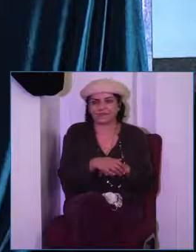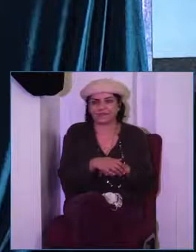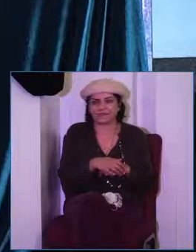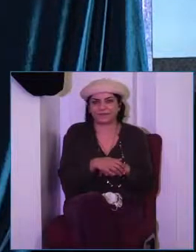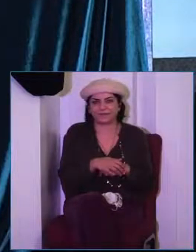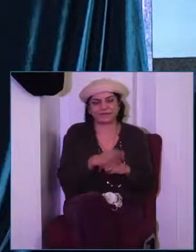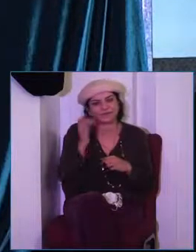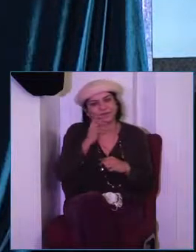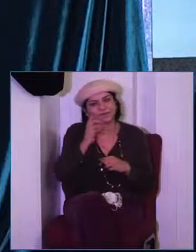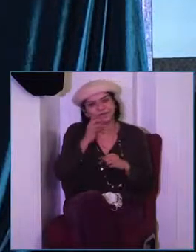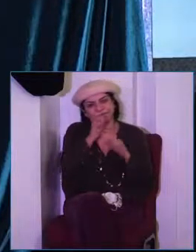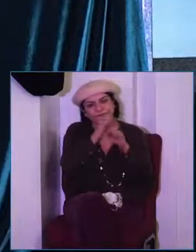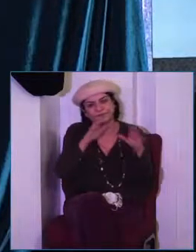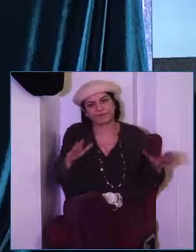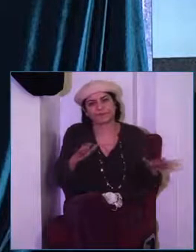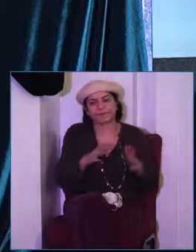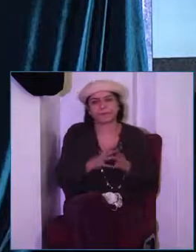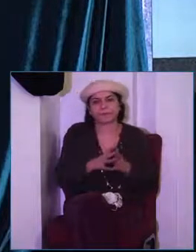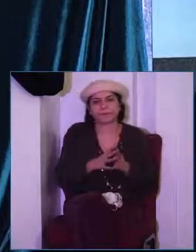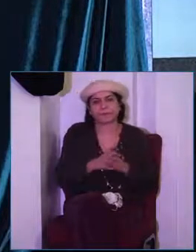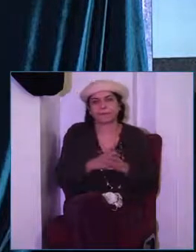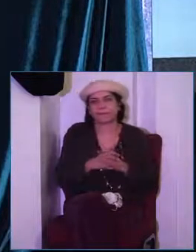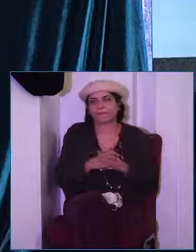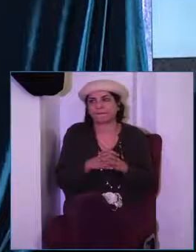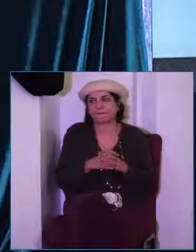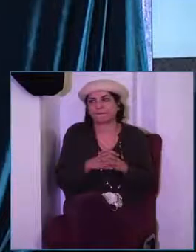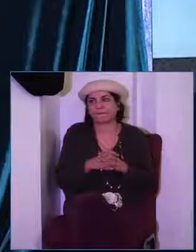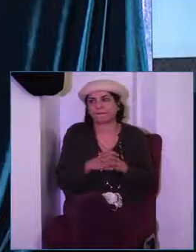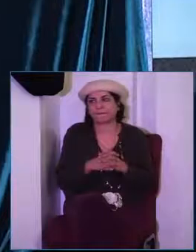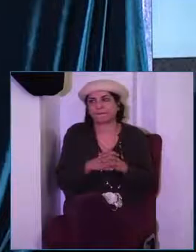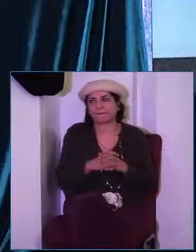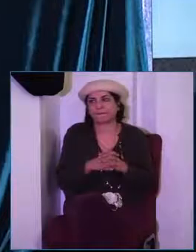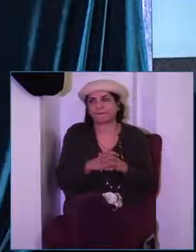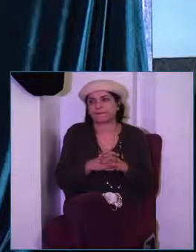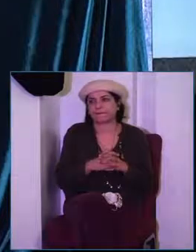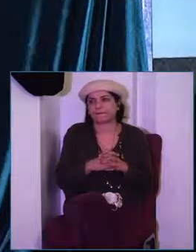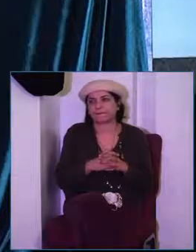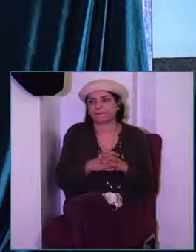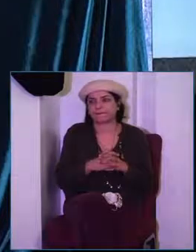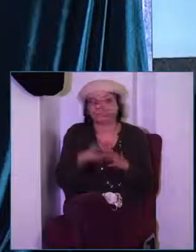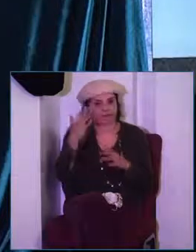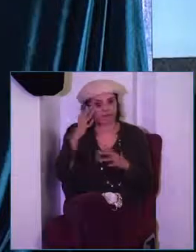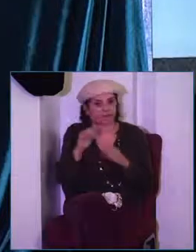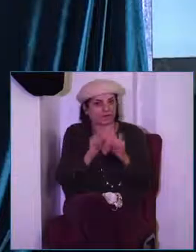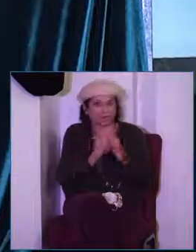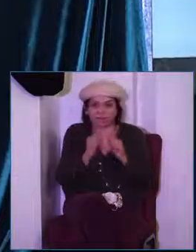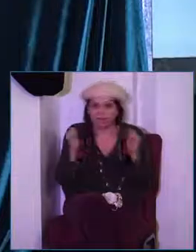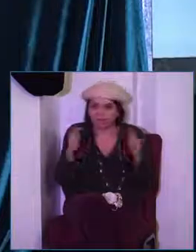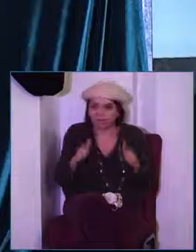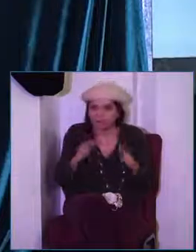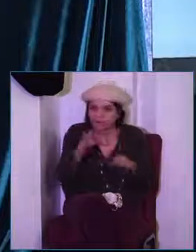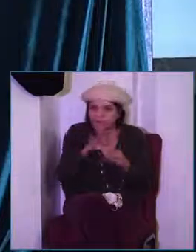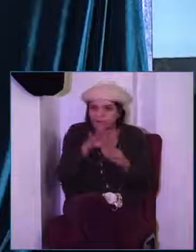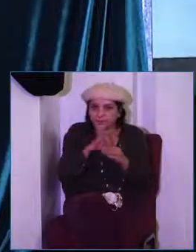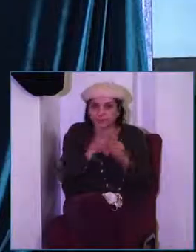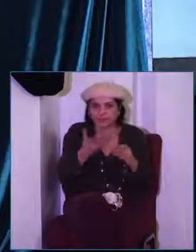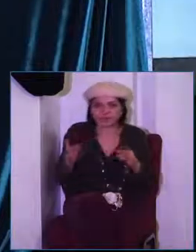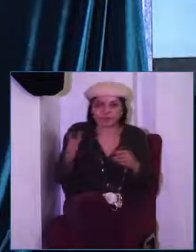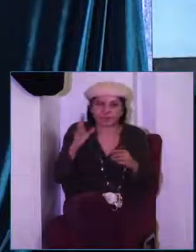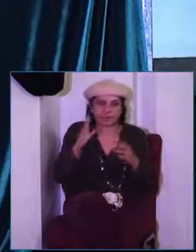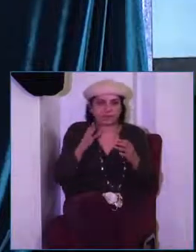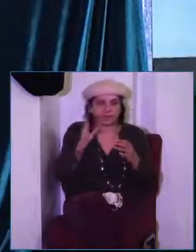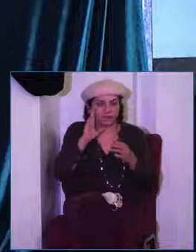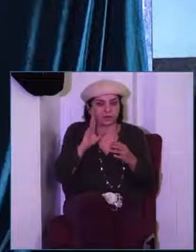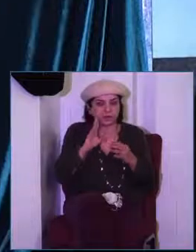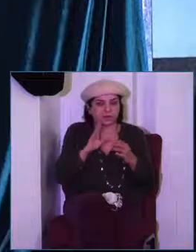What a blessing. I don't know how all the election stuff's going to turn out, but you know what? I'm thankful that we've got this